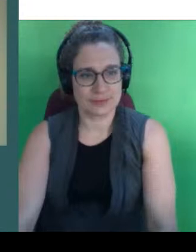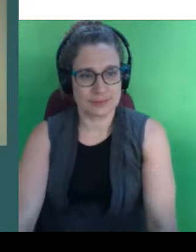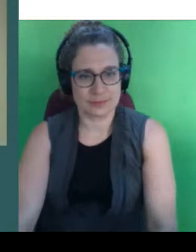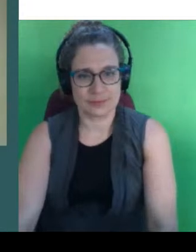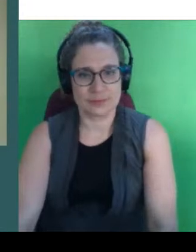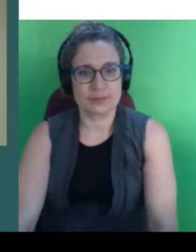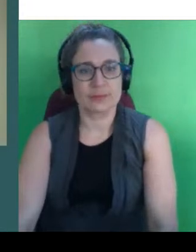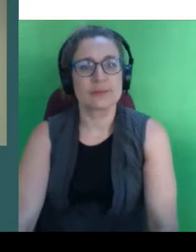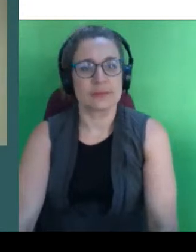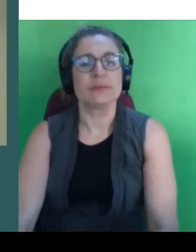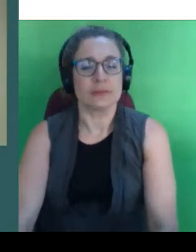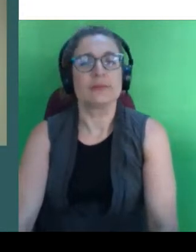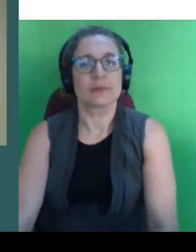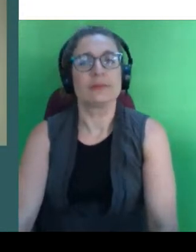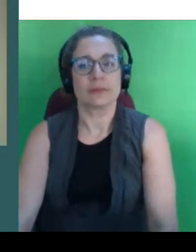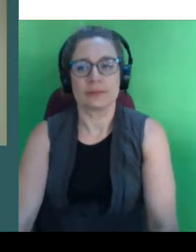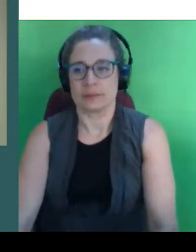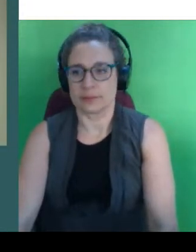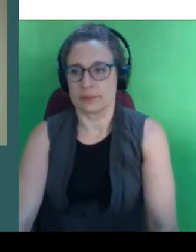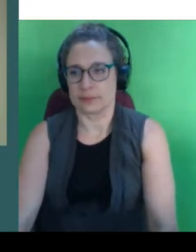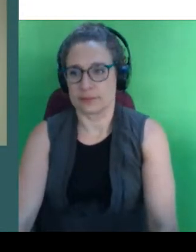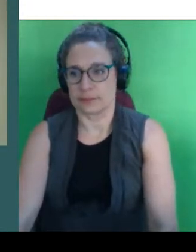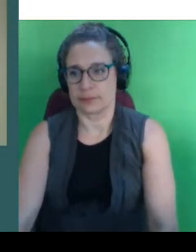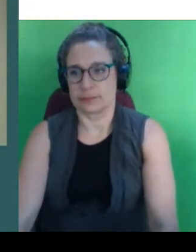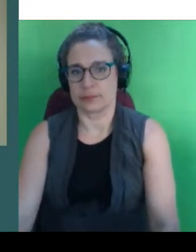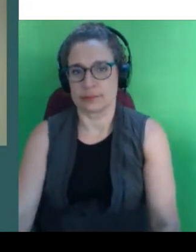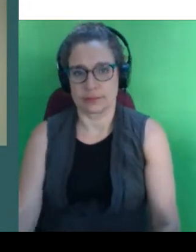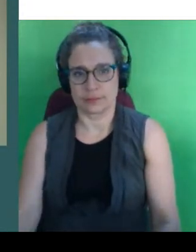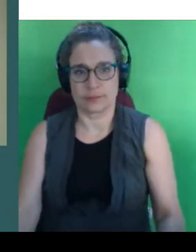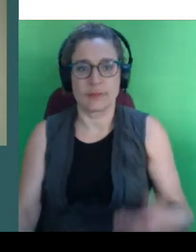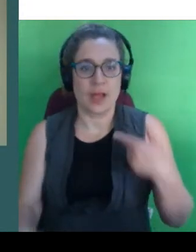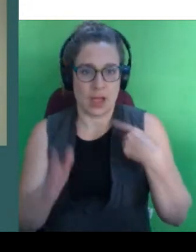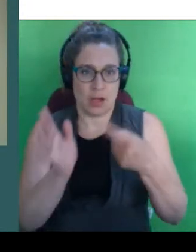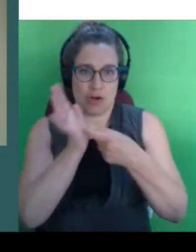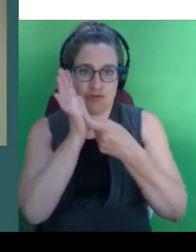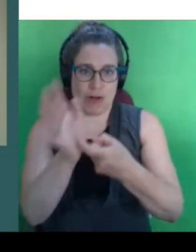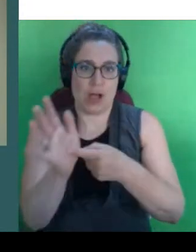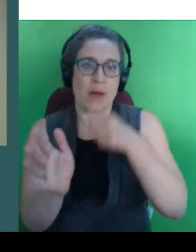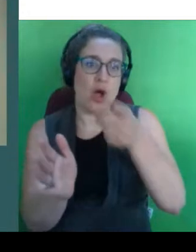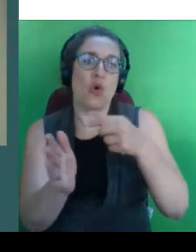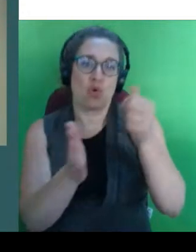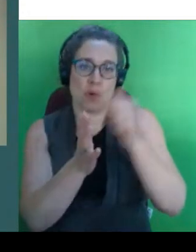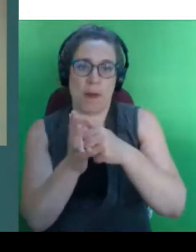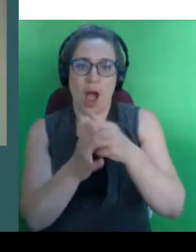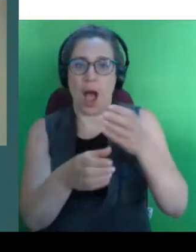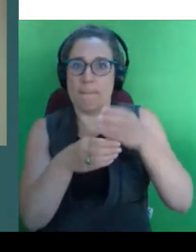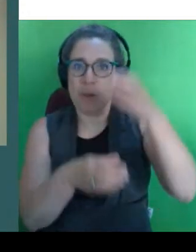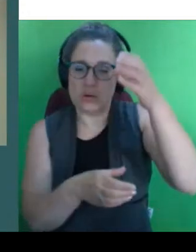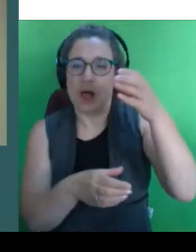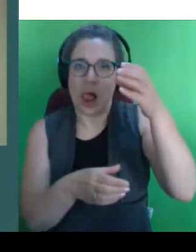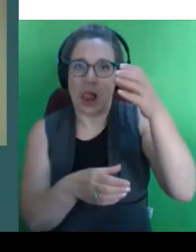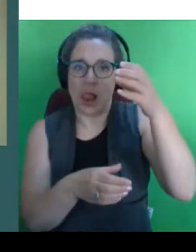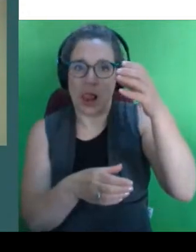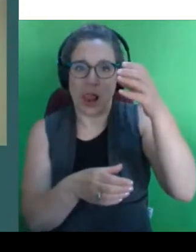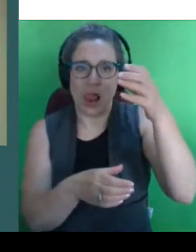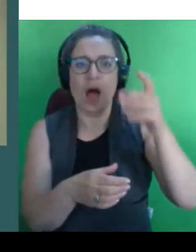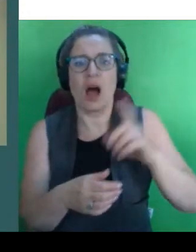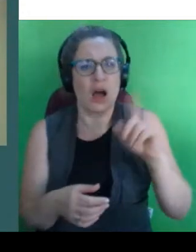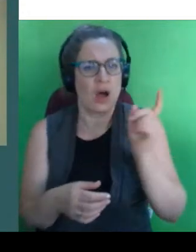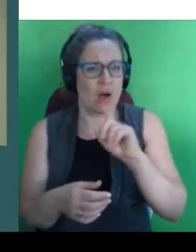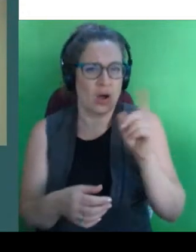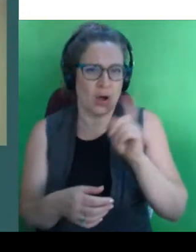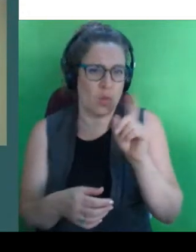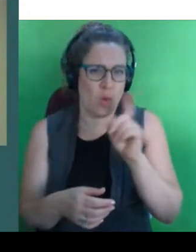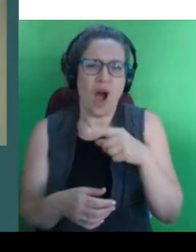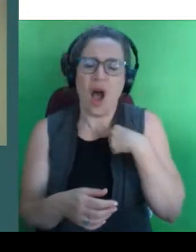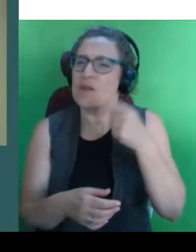recommend is that you buy a bottle for saline douching. I mean, the ones that several different ones